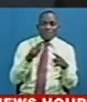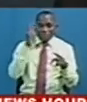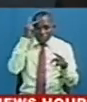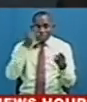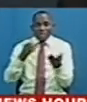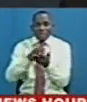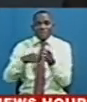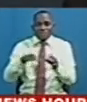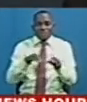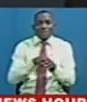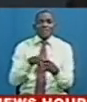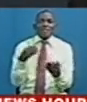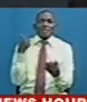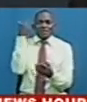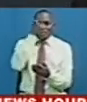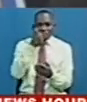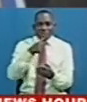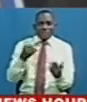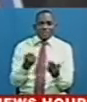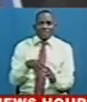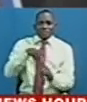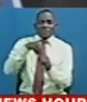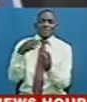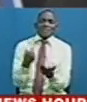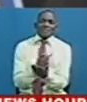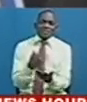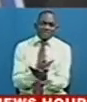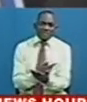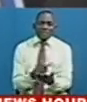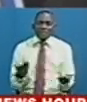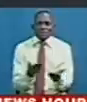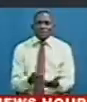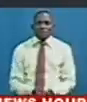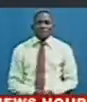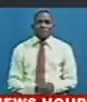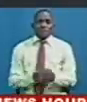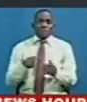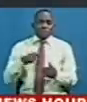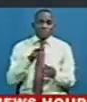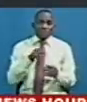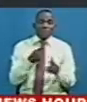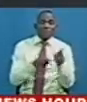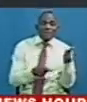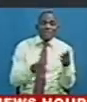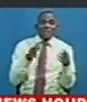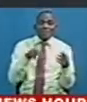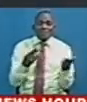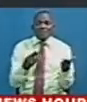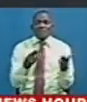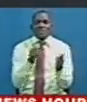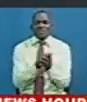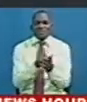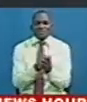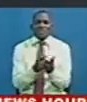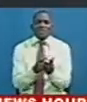here in the heart of the region, here in a country like Ghana? What we need in our bilateral